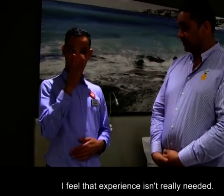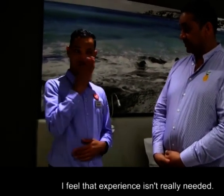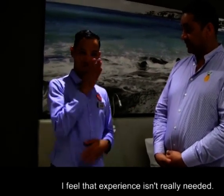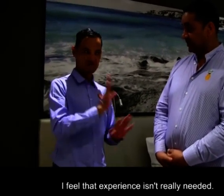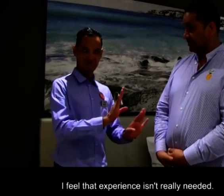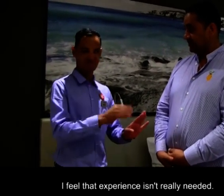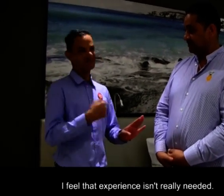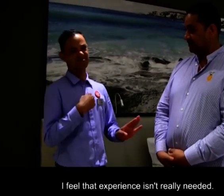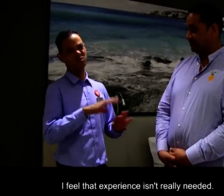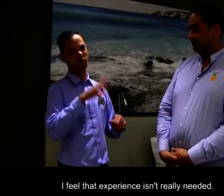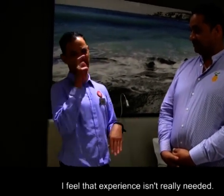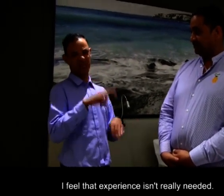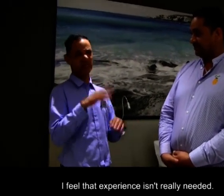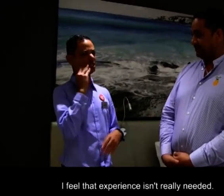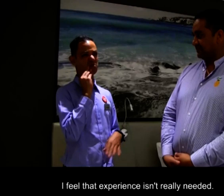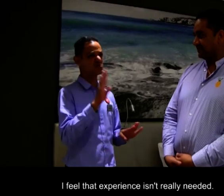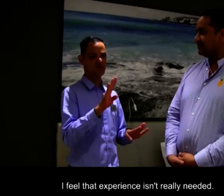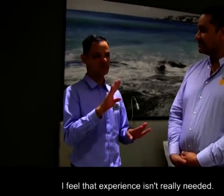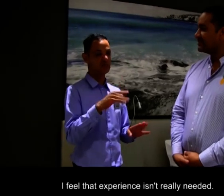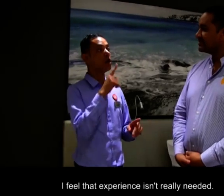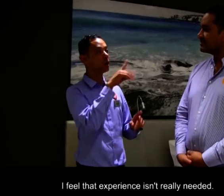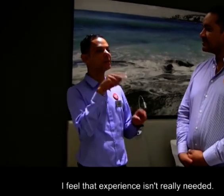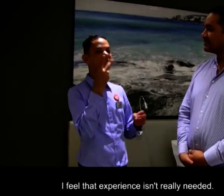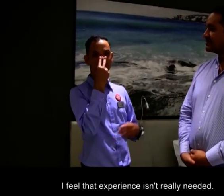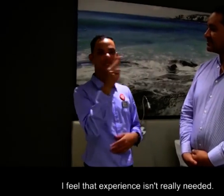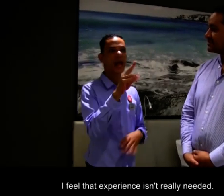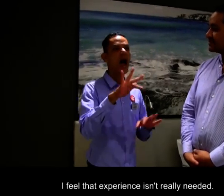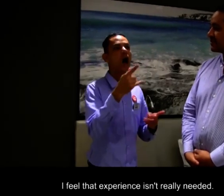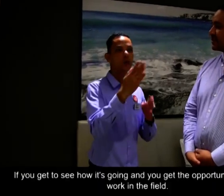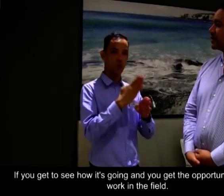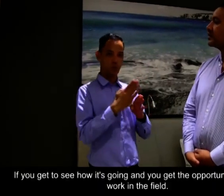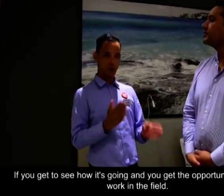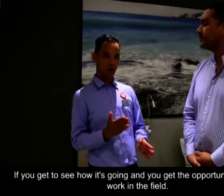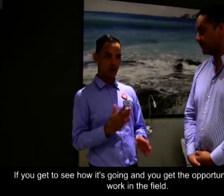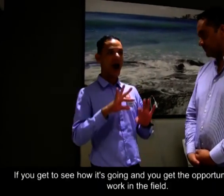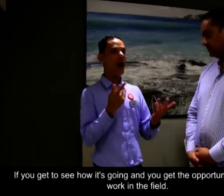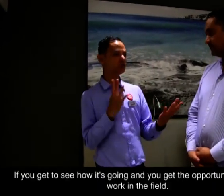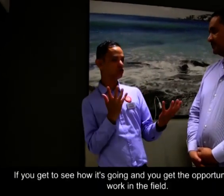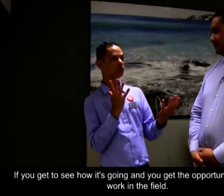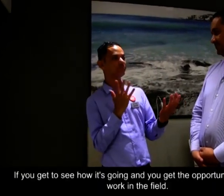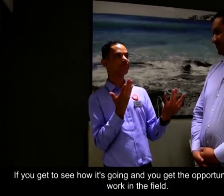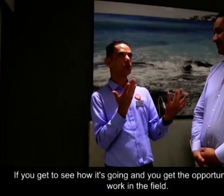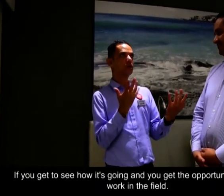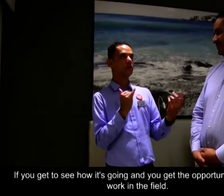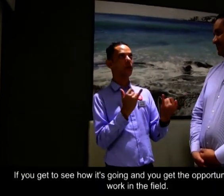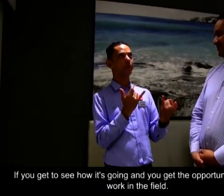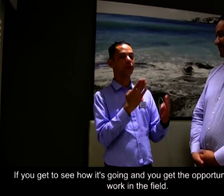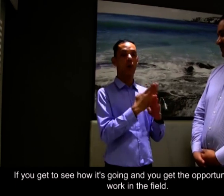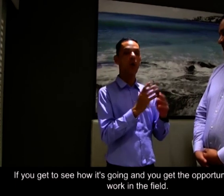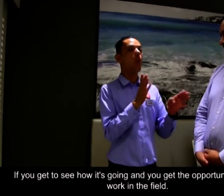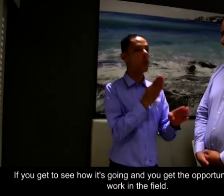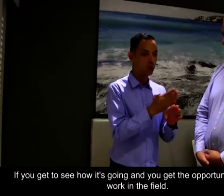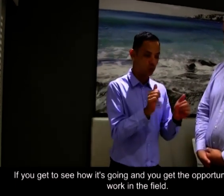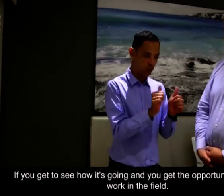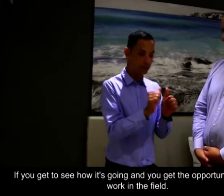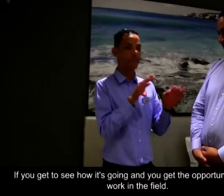I feel that, um, experience isn't really needed. If you get to see how it's going, and you get